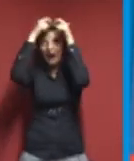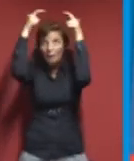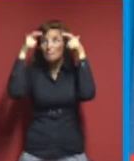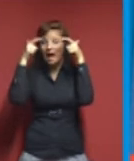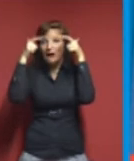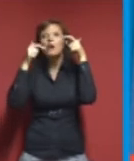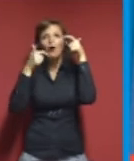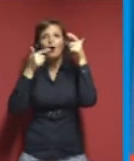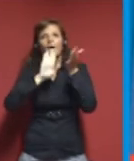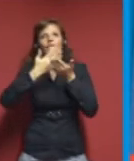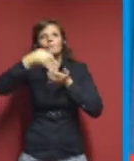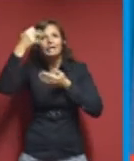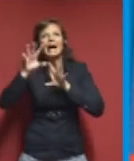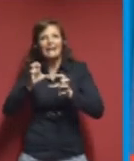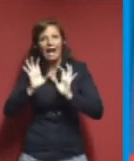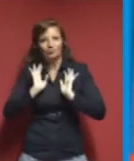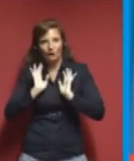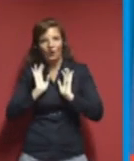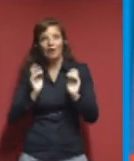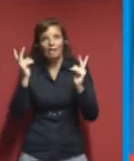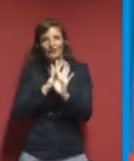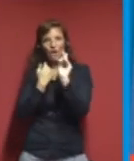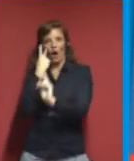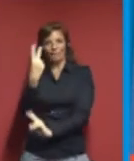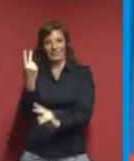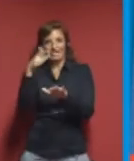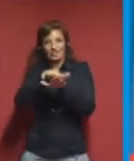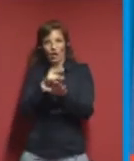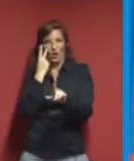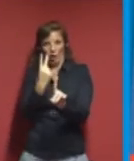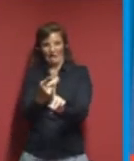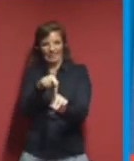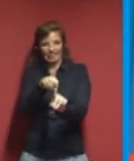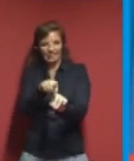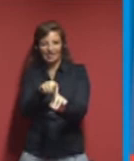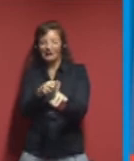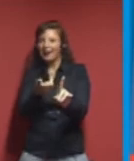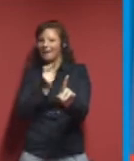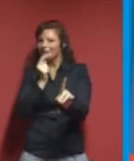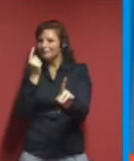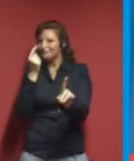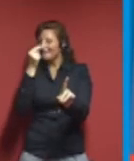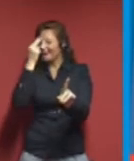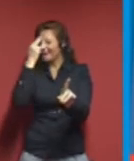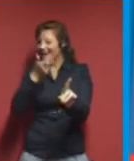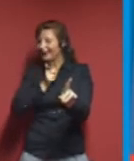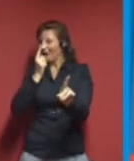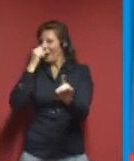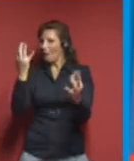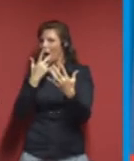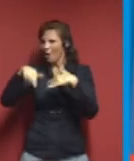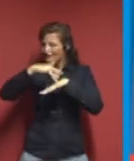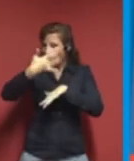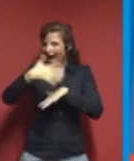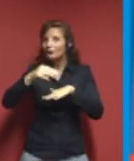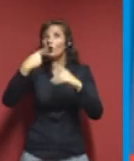And again, when I saw this thing, it reminded me of something that we had in Make. This is like a hat synthesizer